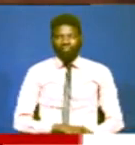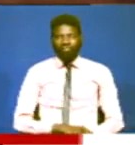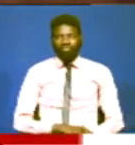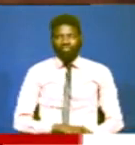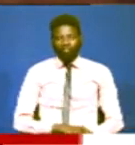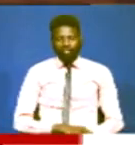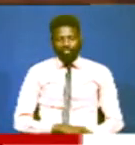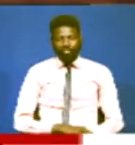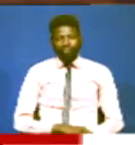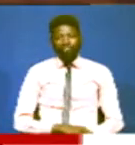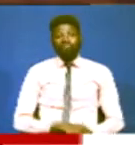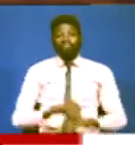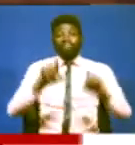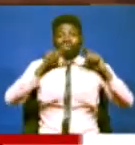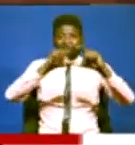Paragraph